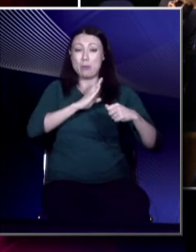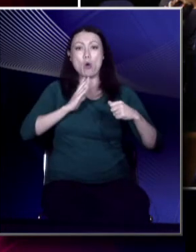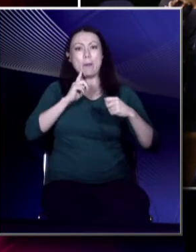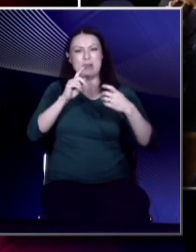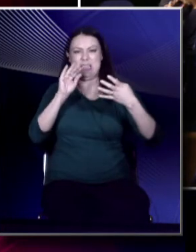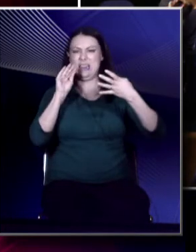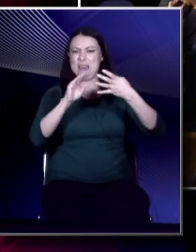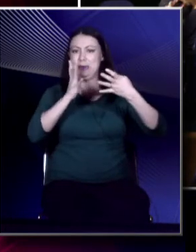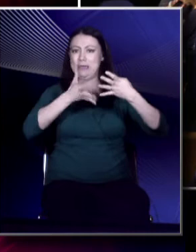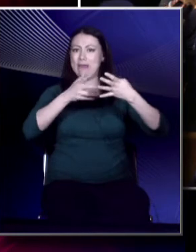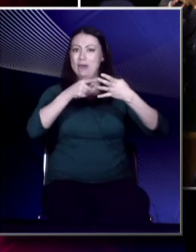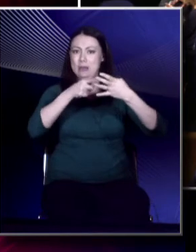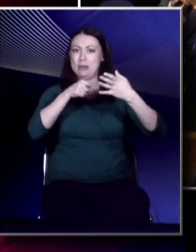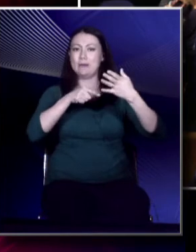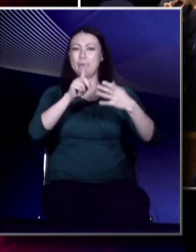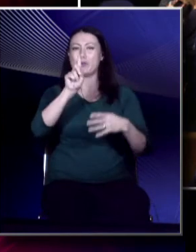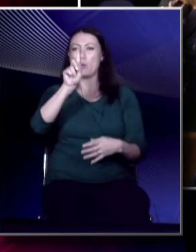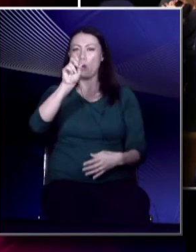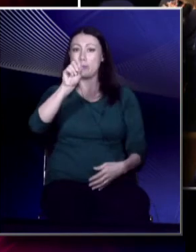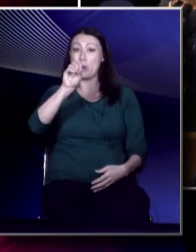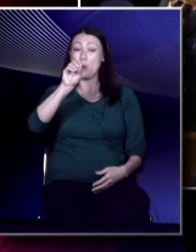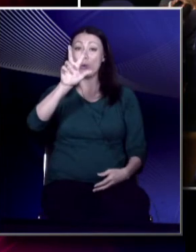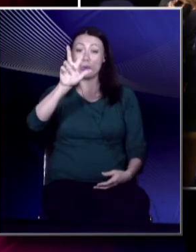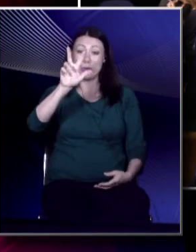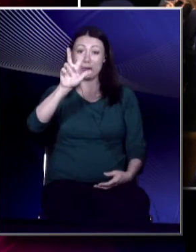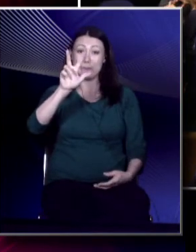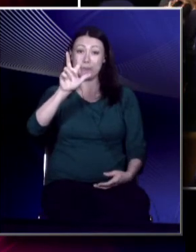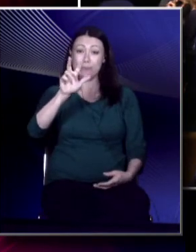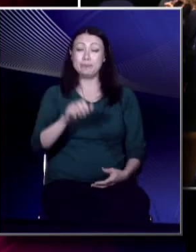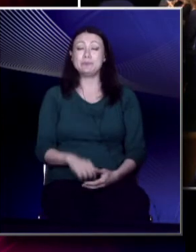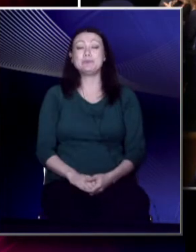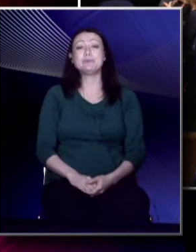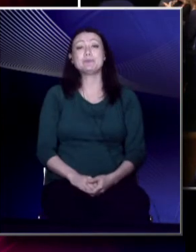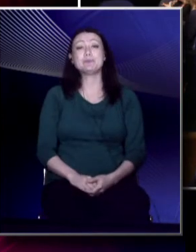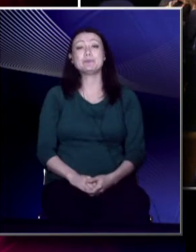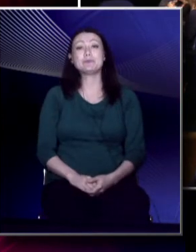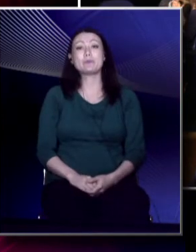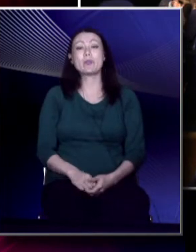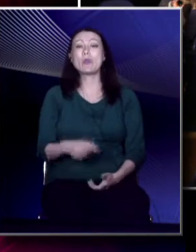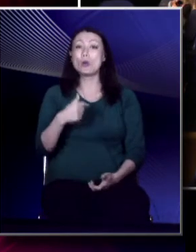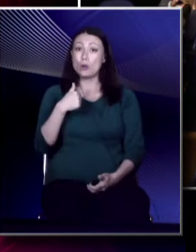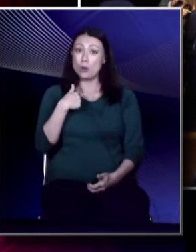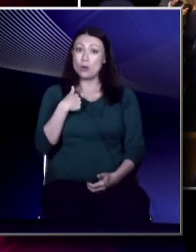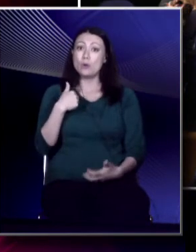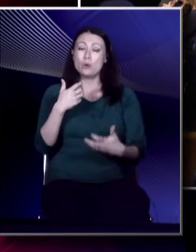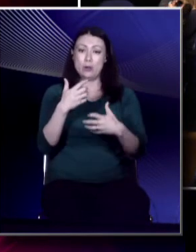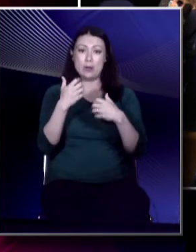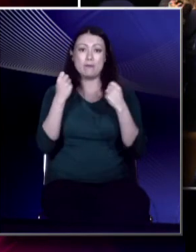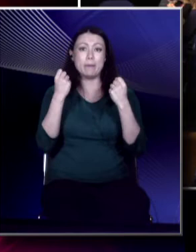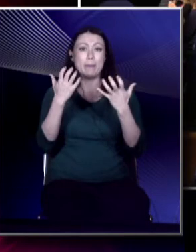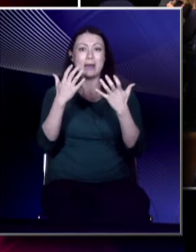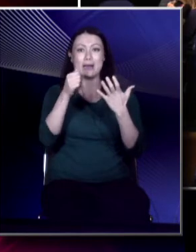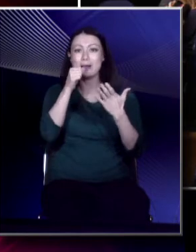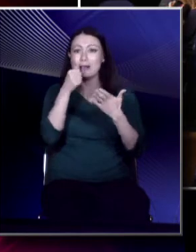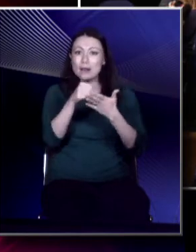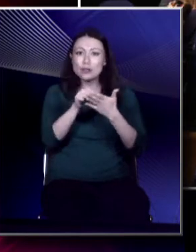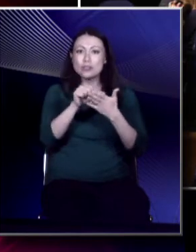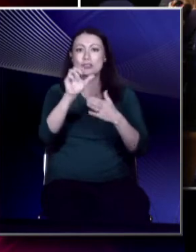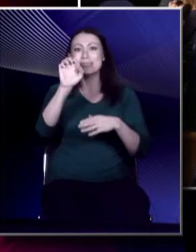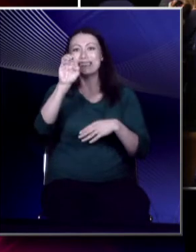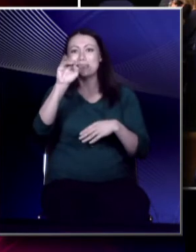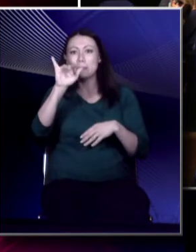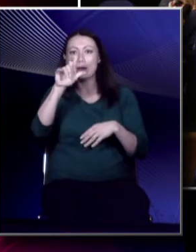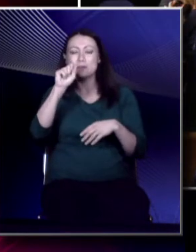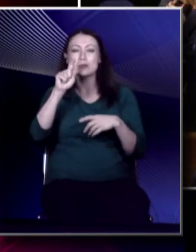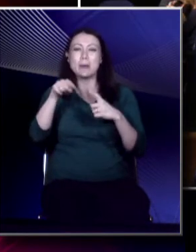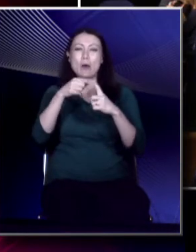agenda, and let's go ahead and start with 1.03. With that said, we've received a number of letters, emails on both these the issues that